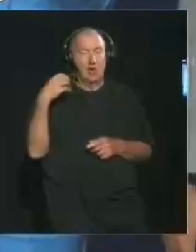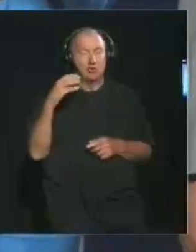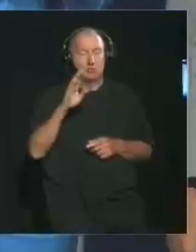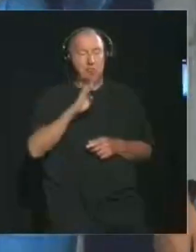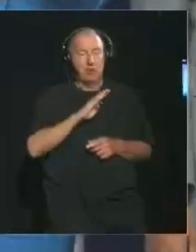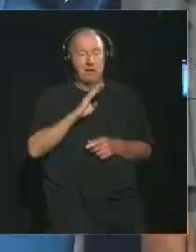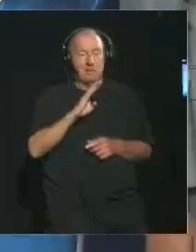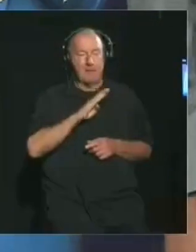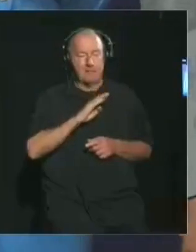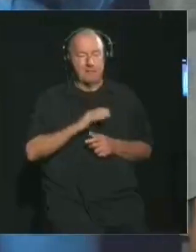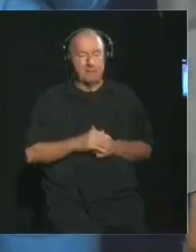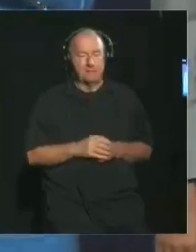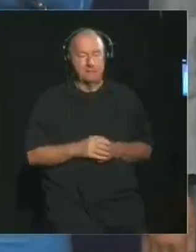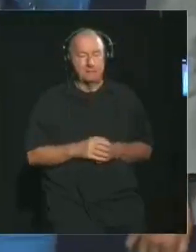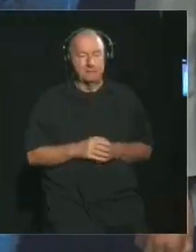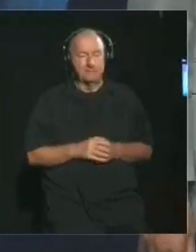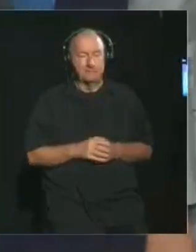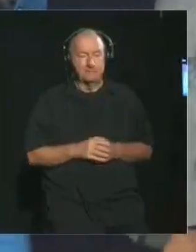Beckman.